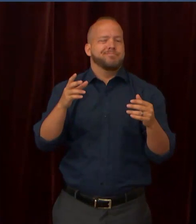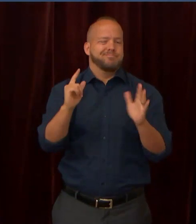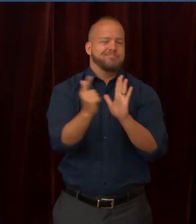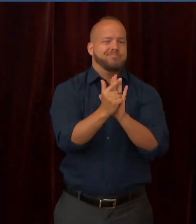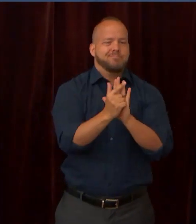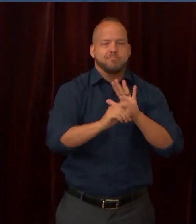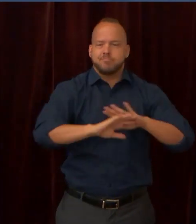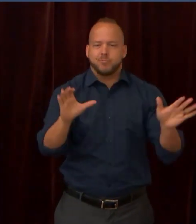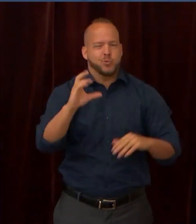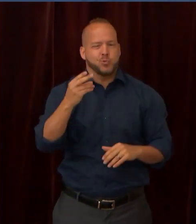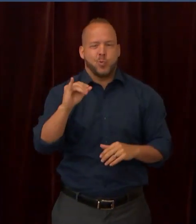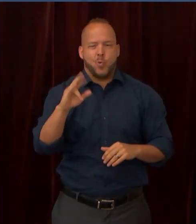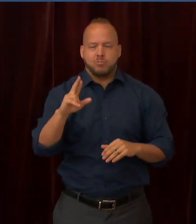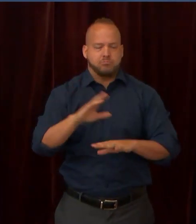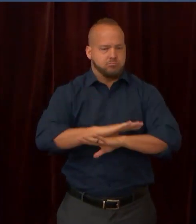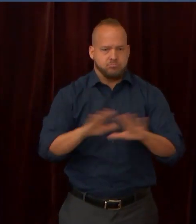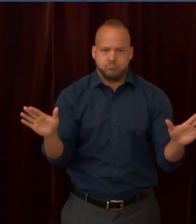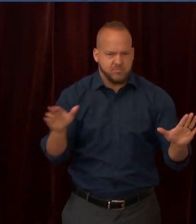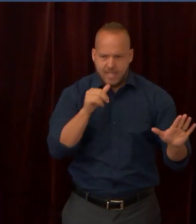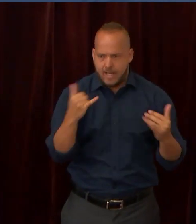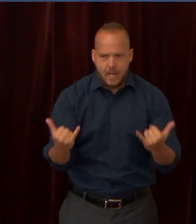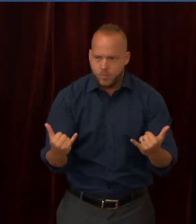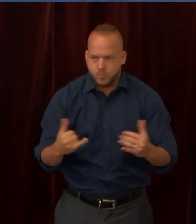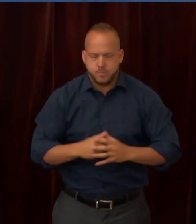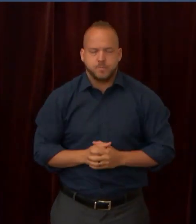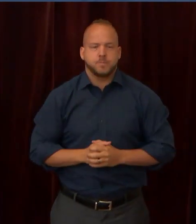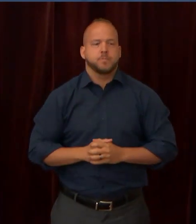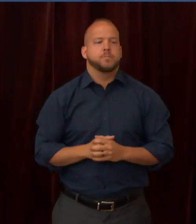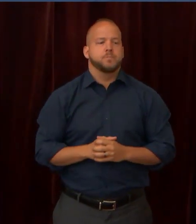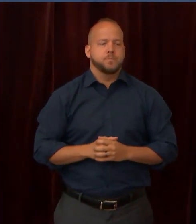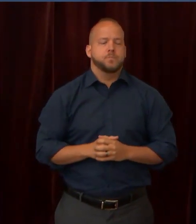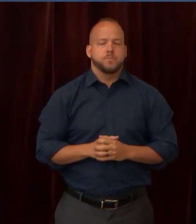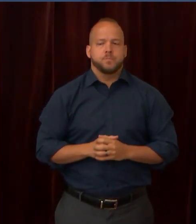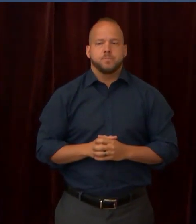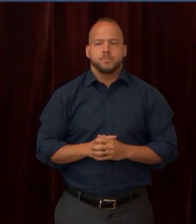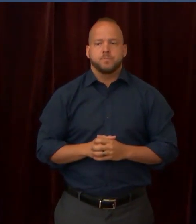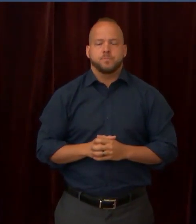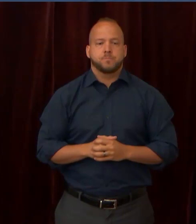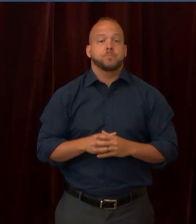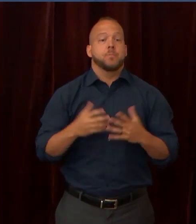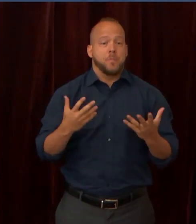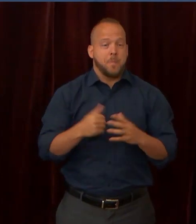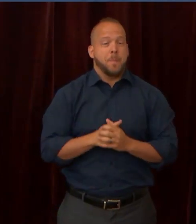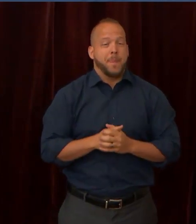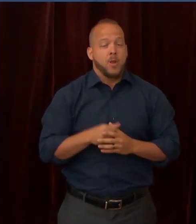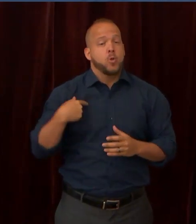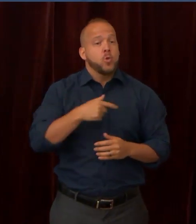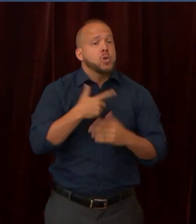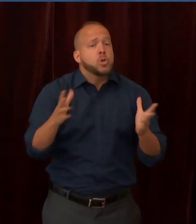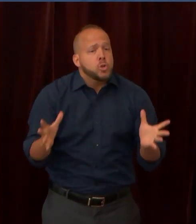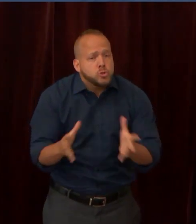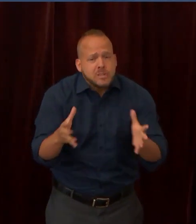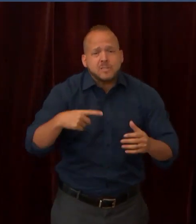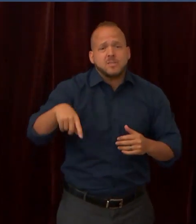travels. So we're also encouraging